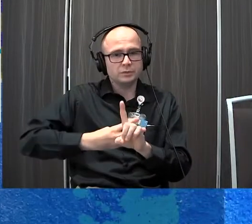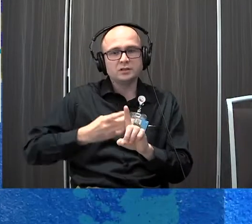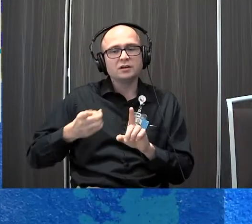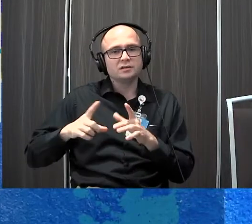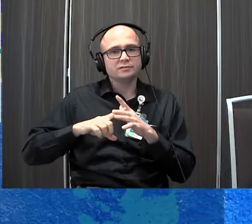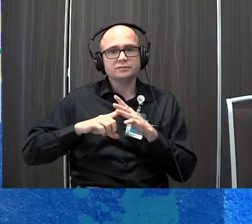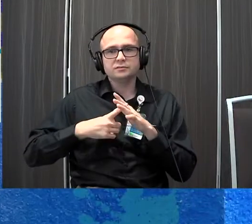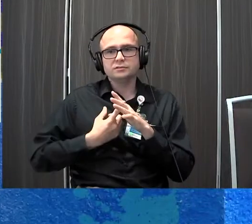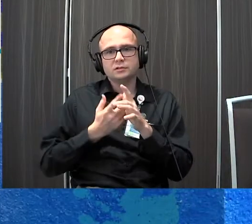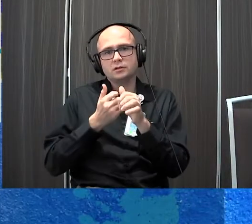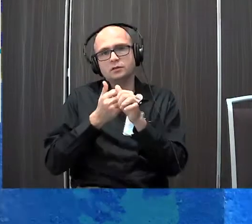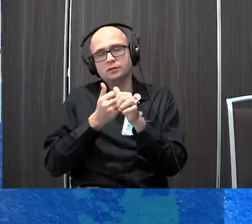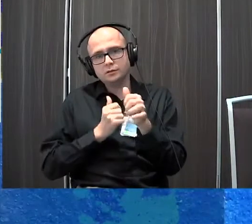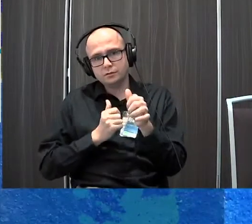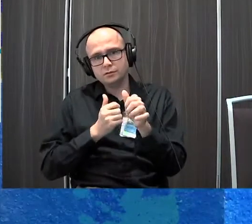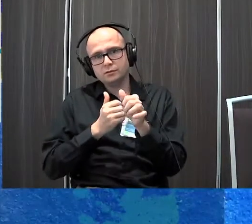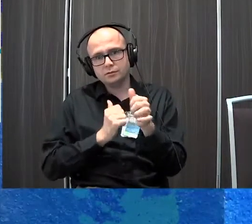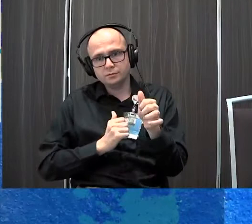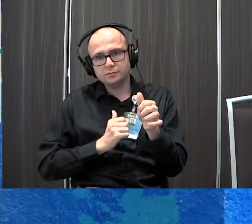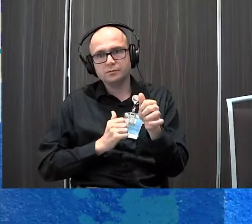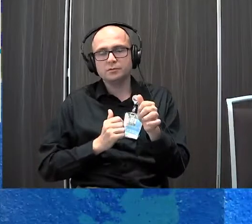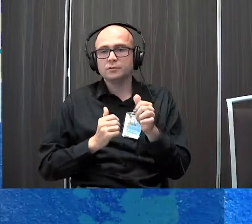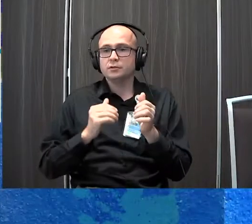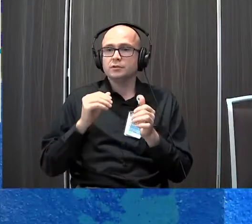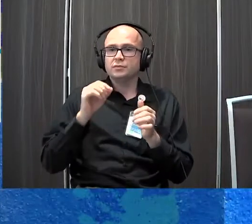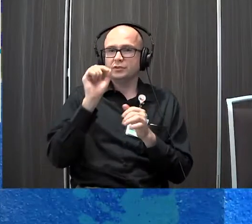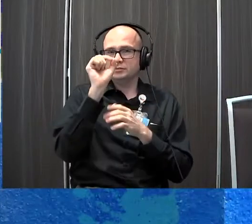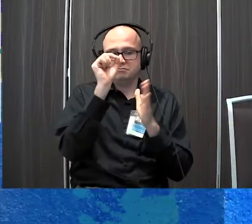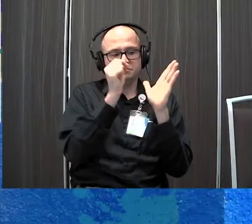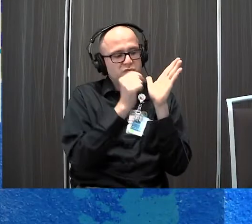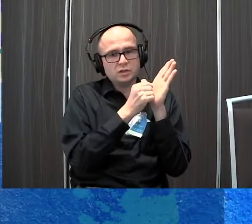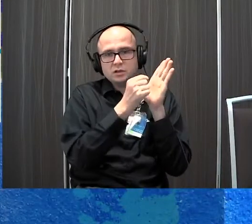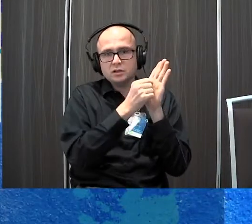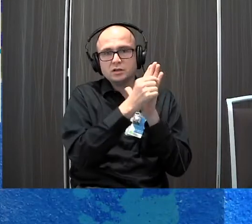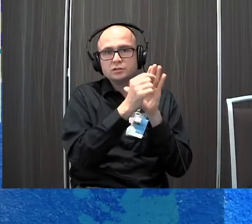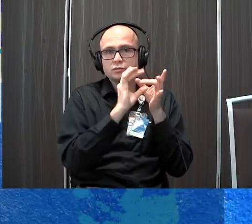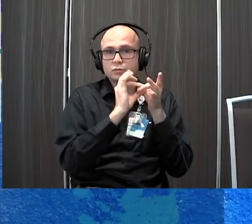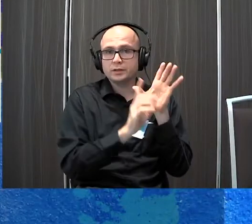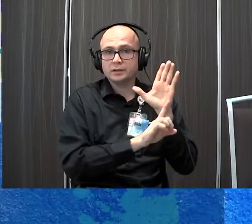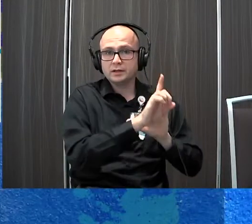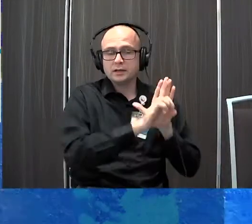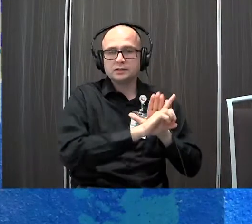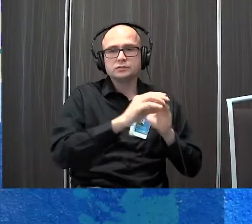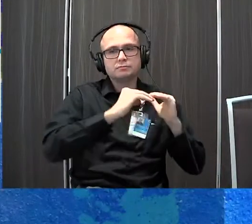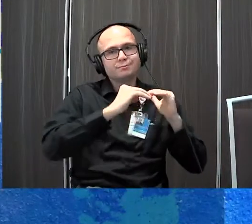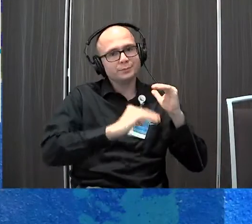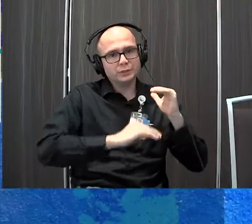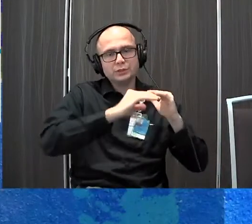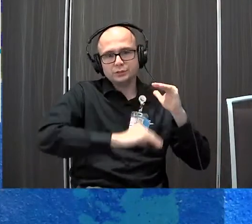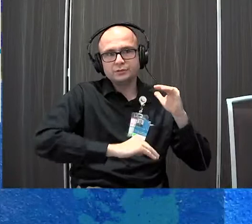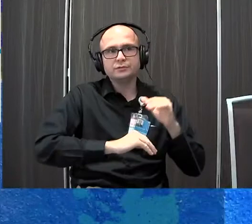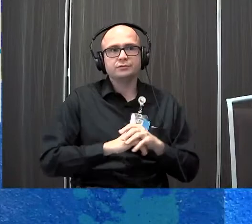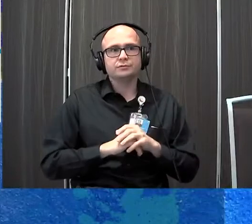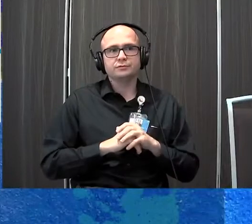to fall off the growth chart. And the dots there, which pertain to his height, are below the low end of the growth